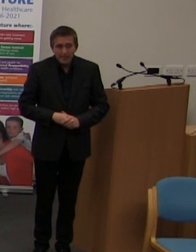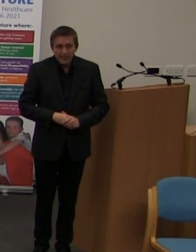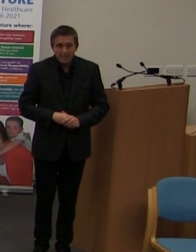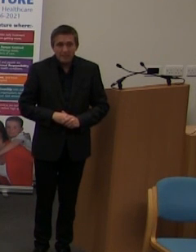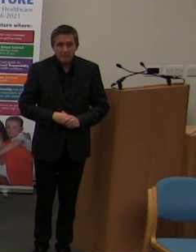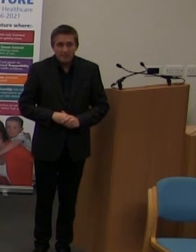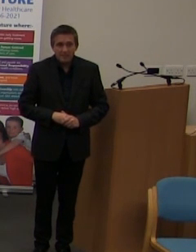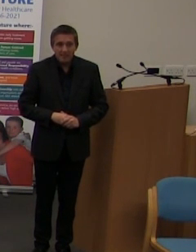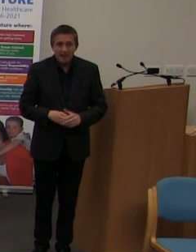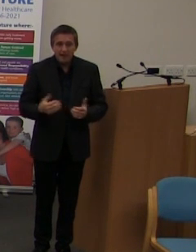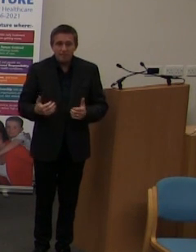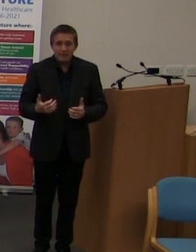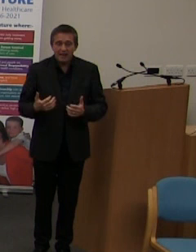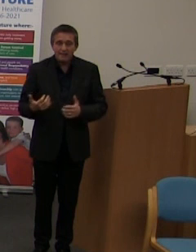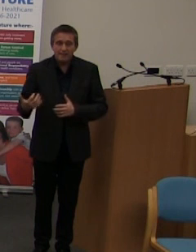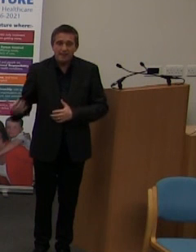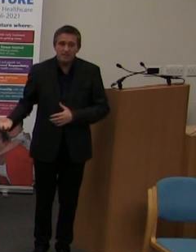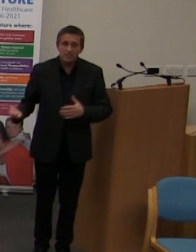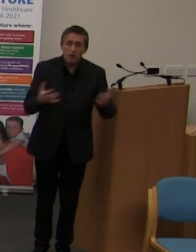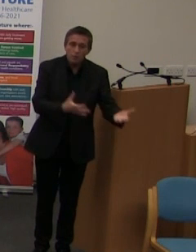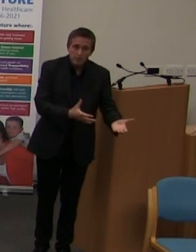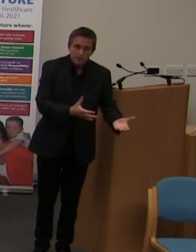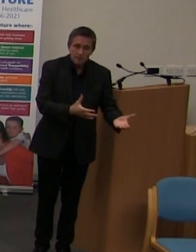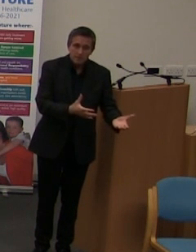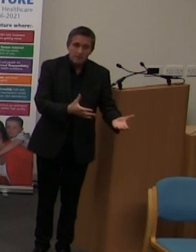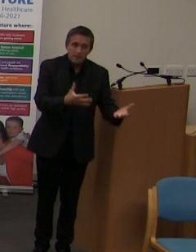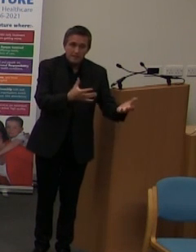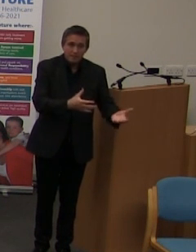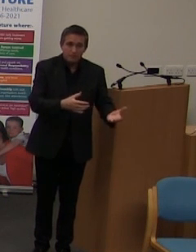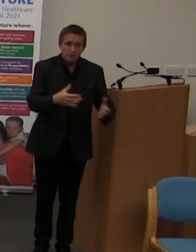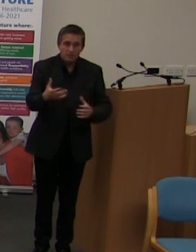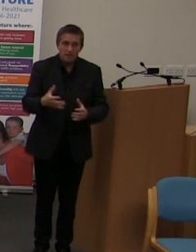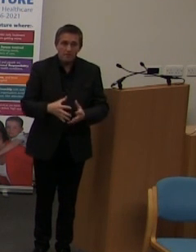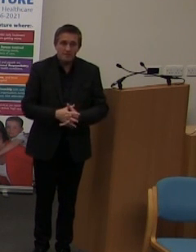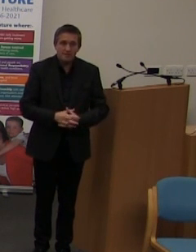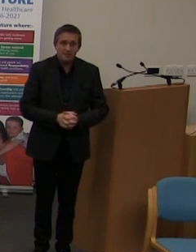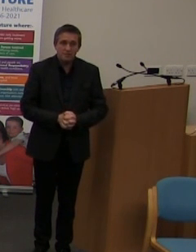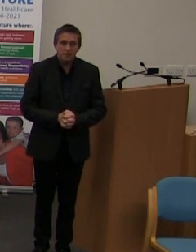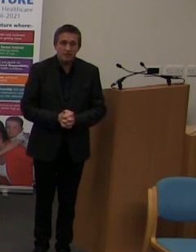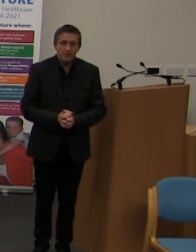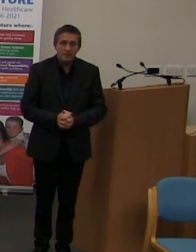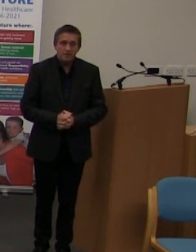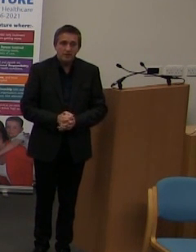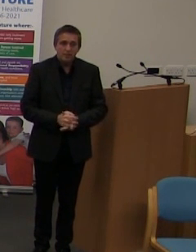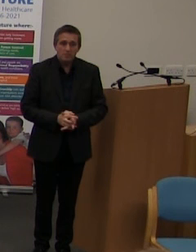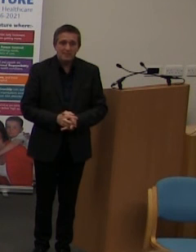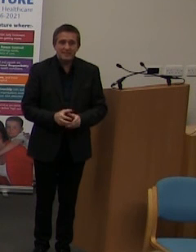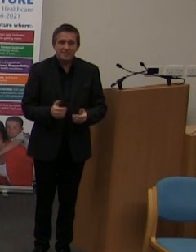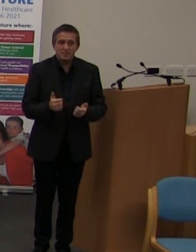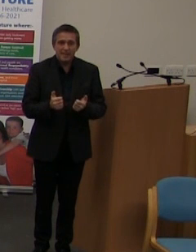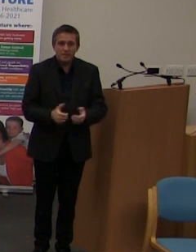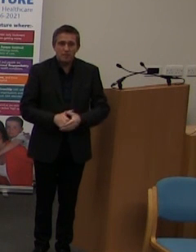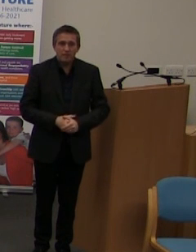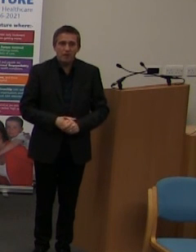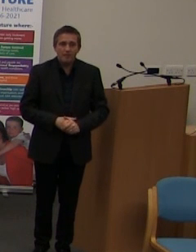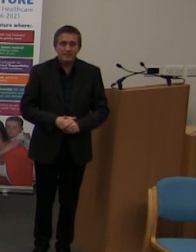prescribing medication and different things like that, I appreciate I need to make the effort to go to the reception or to the pharmacy and things, but to make appointments things, then